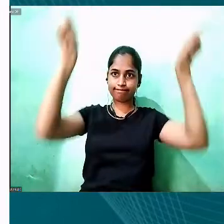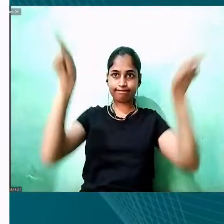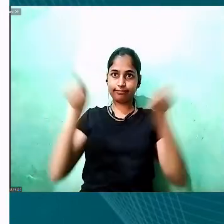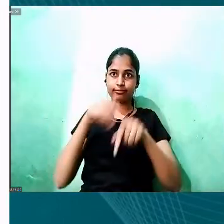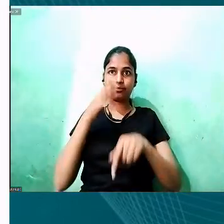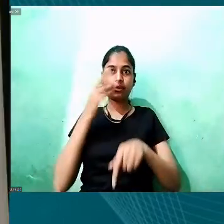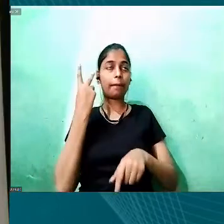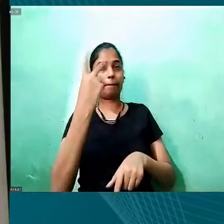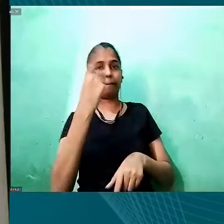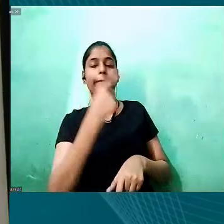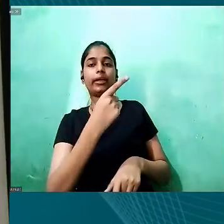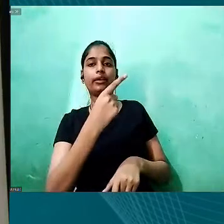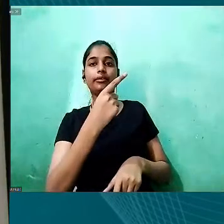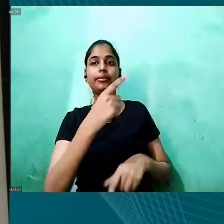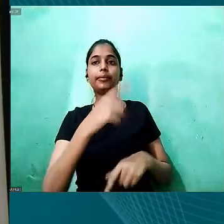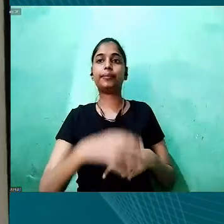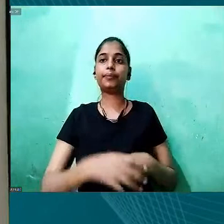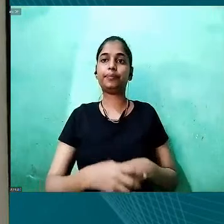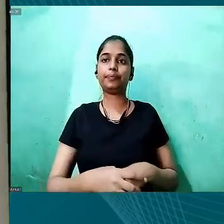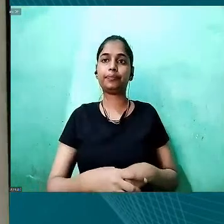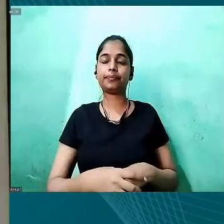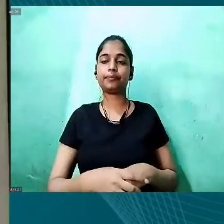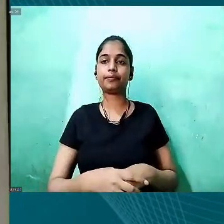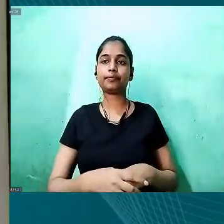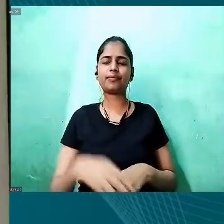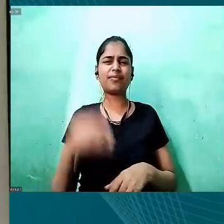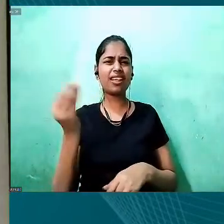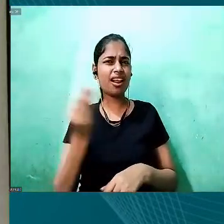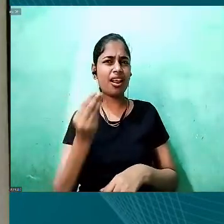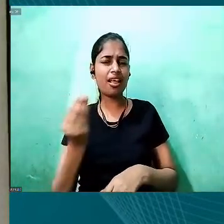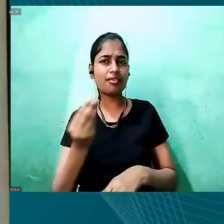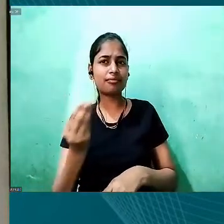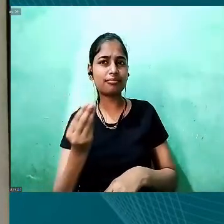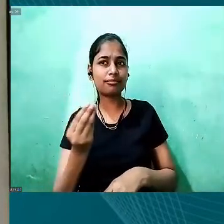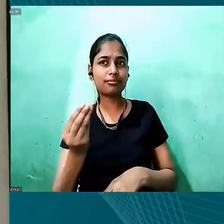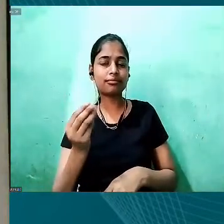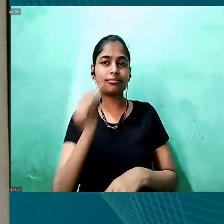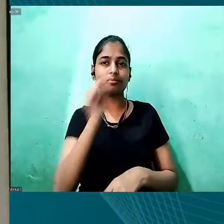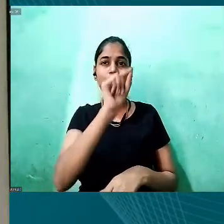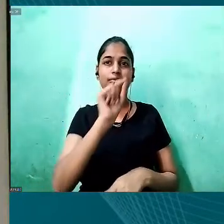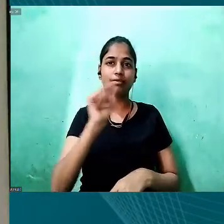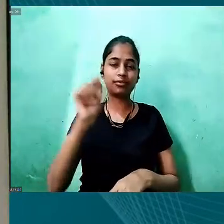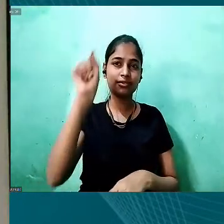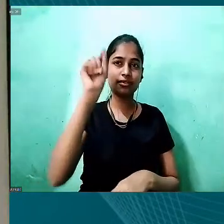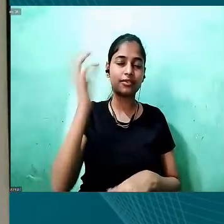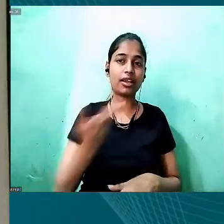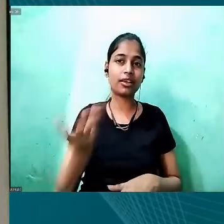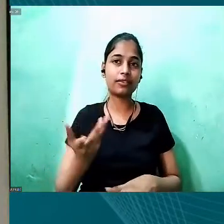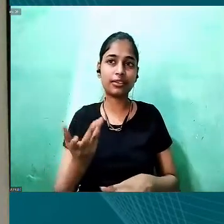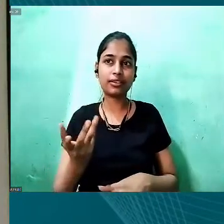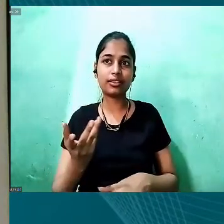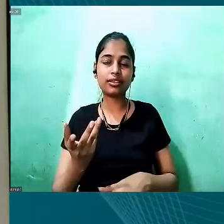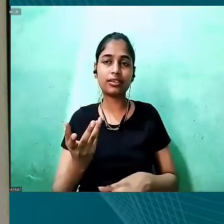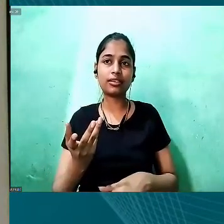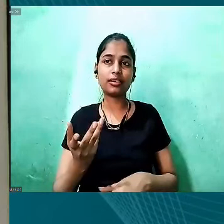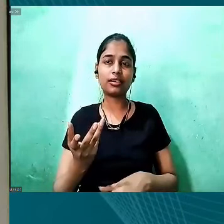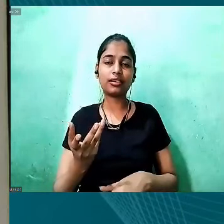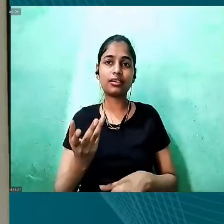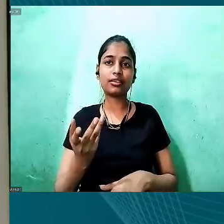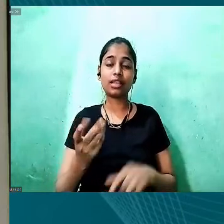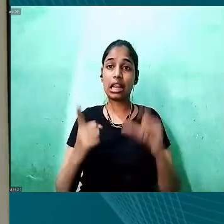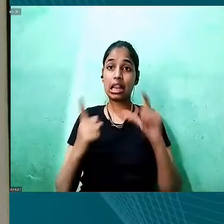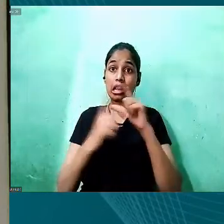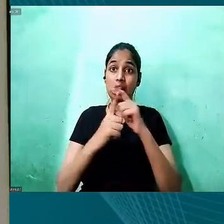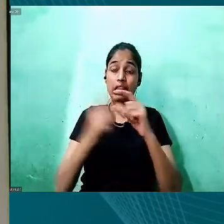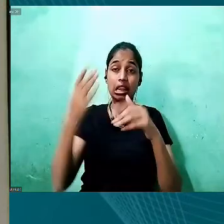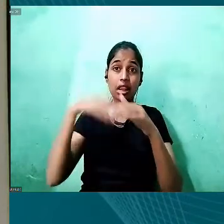and there are a few dots. The first dot is where we are in Delhi.